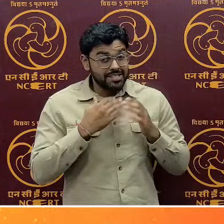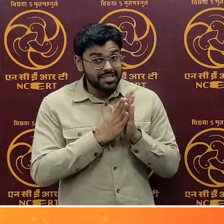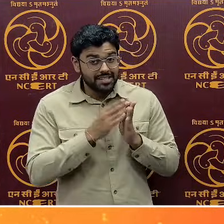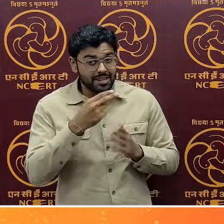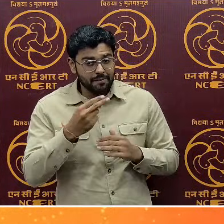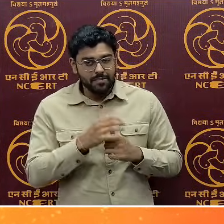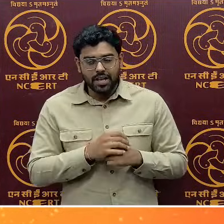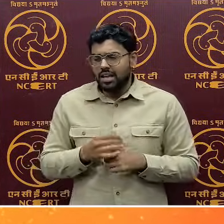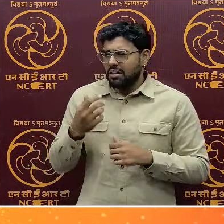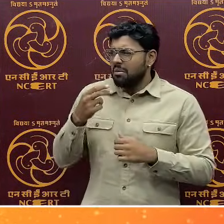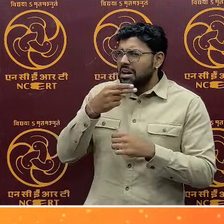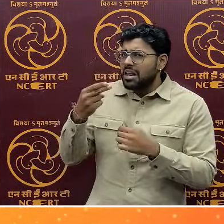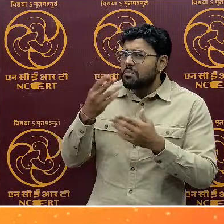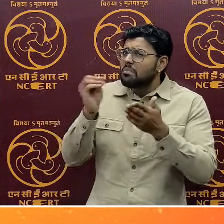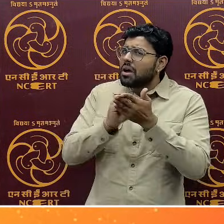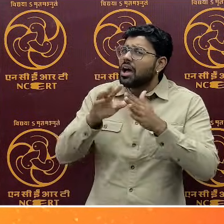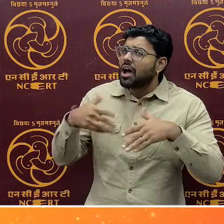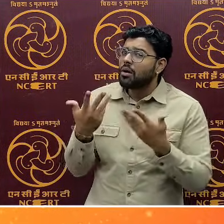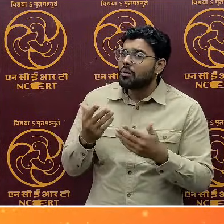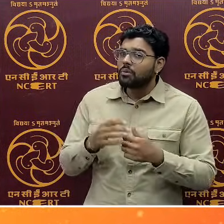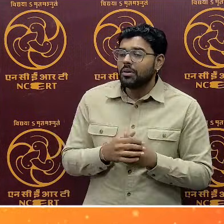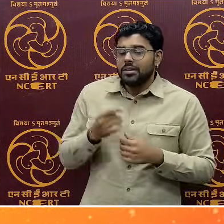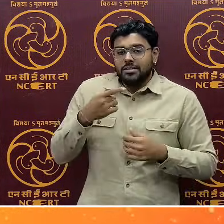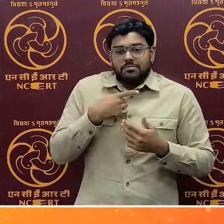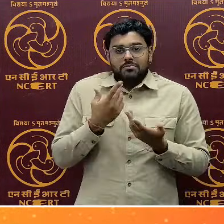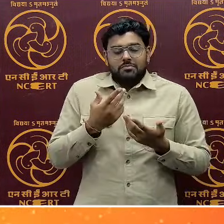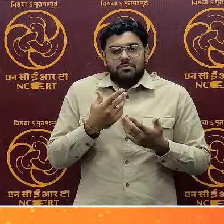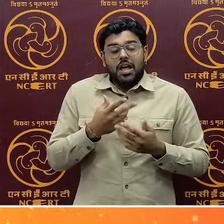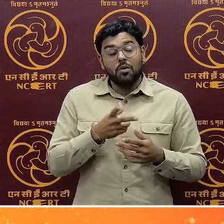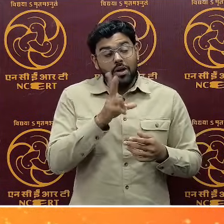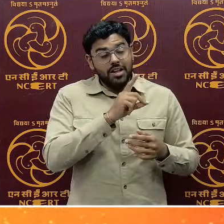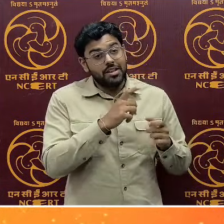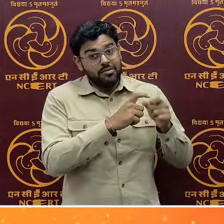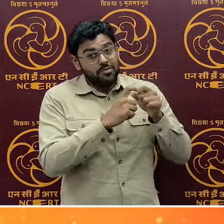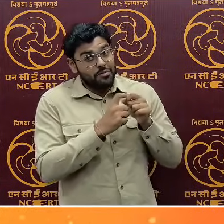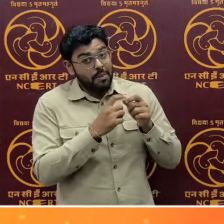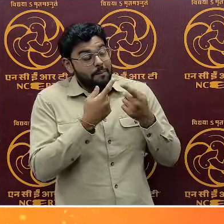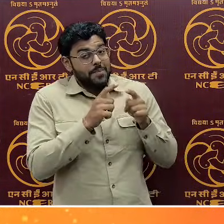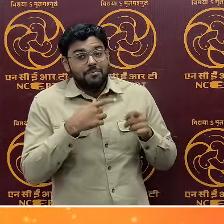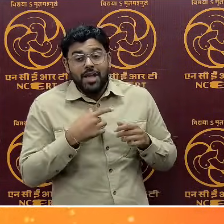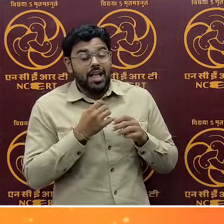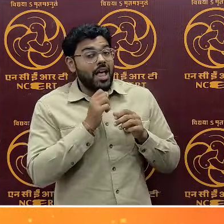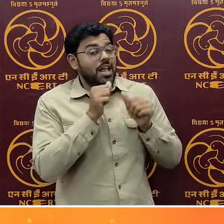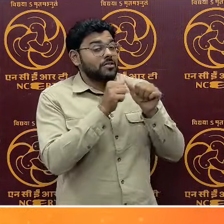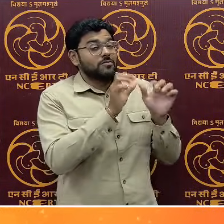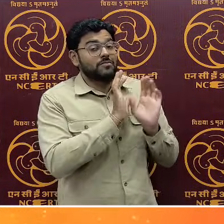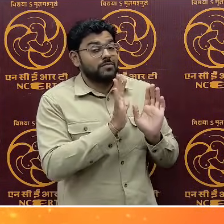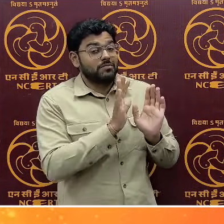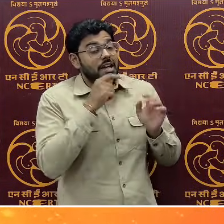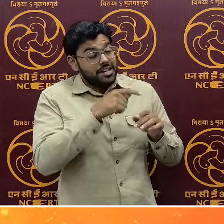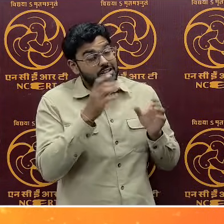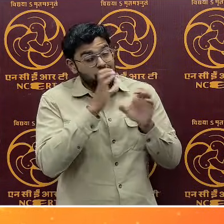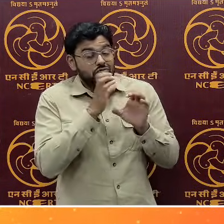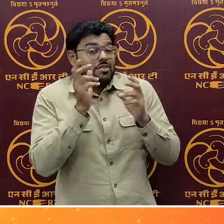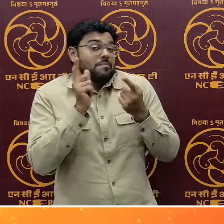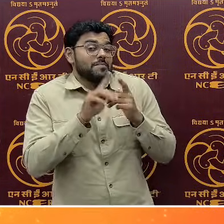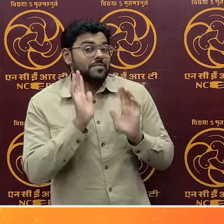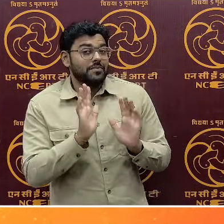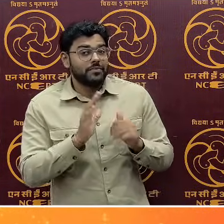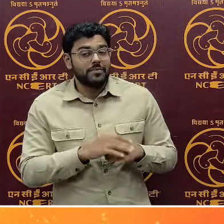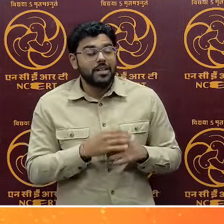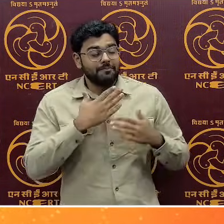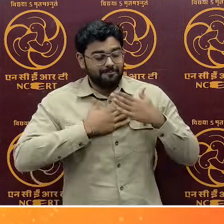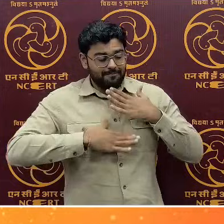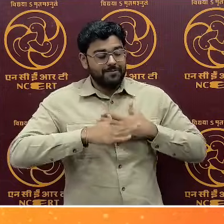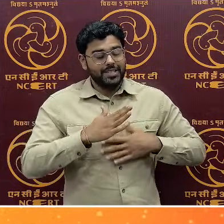Harpreet ma'am, no matter how much you ask, but I'm not going to help you solve any mystery. Oh so my we will God. learn about it, but you have to